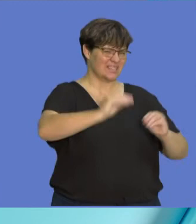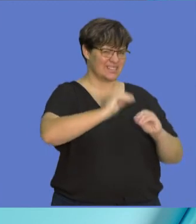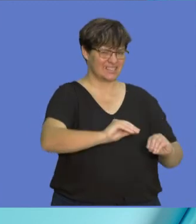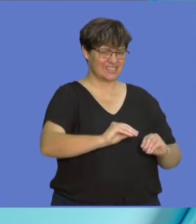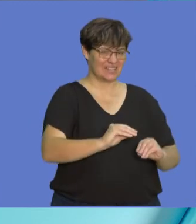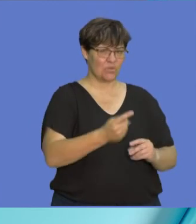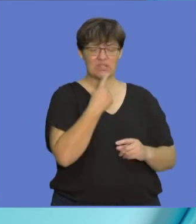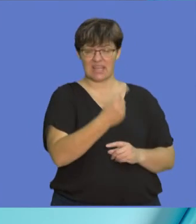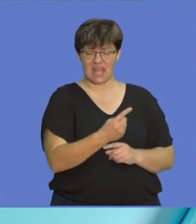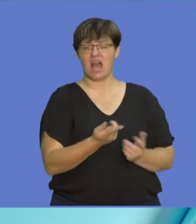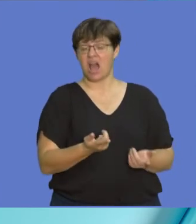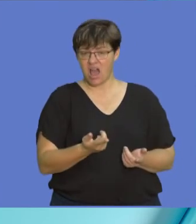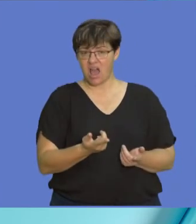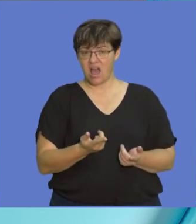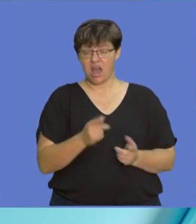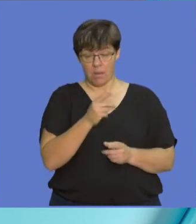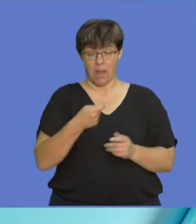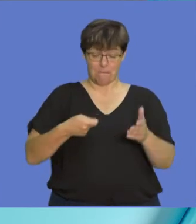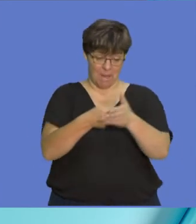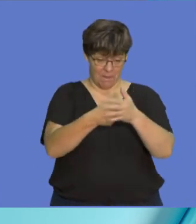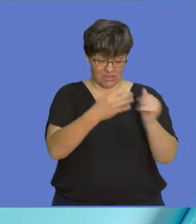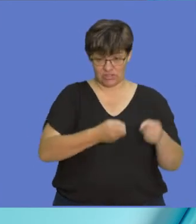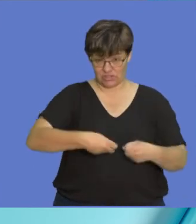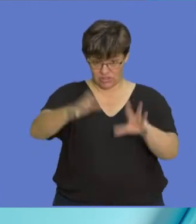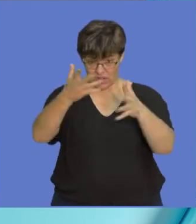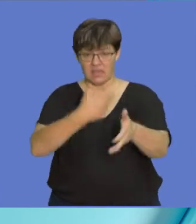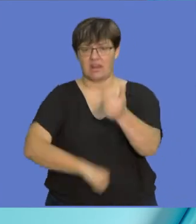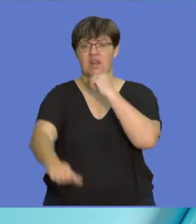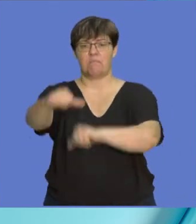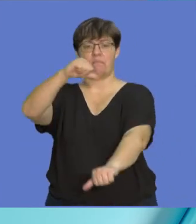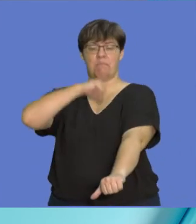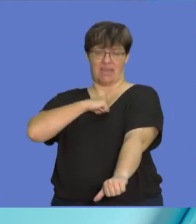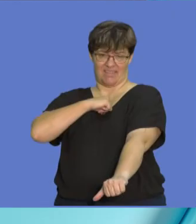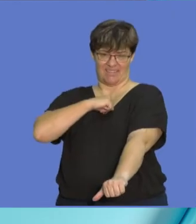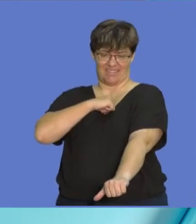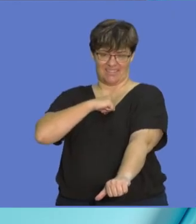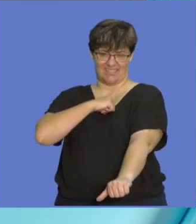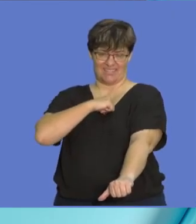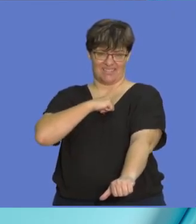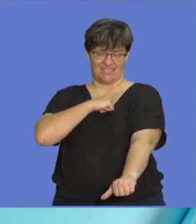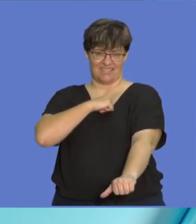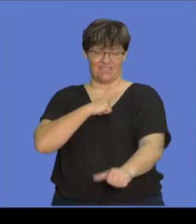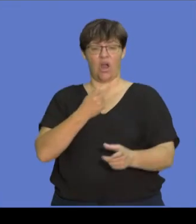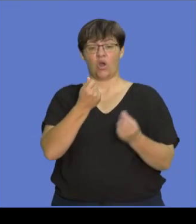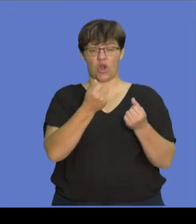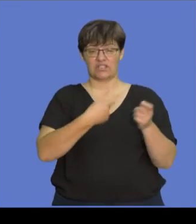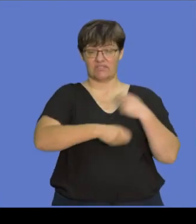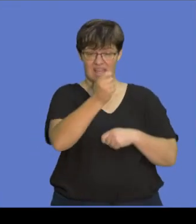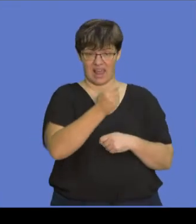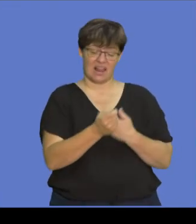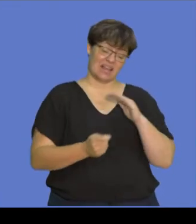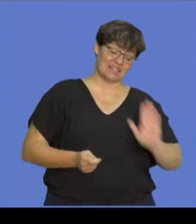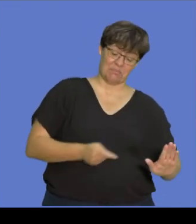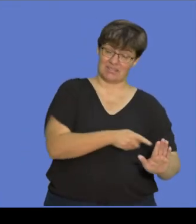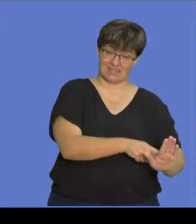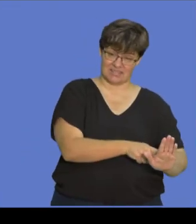mentioned in the finished goods stock account, you could get a cost of sales on the debit side. Not applicable in this question, but